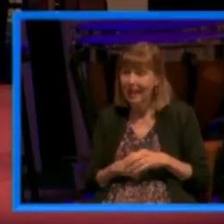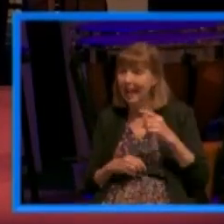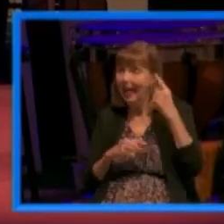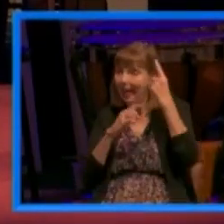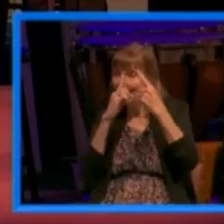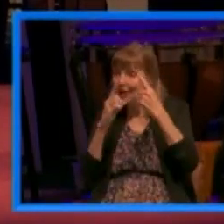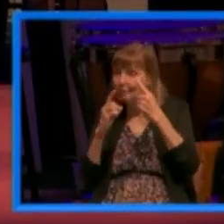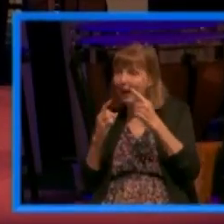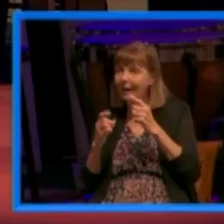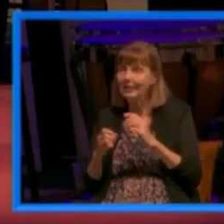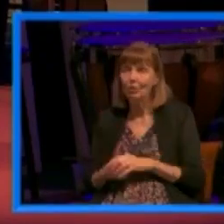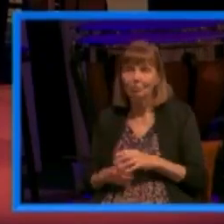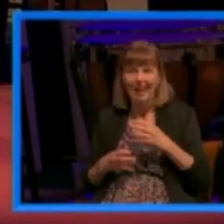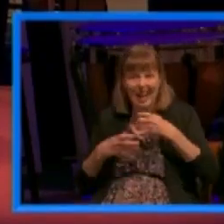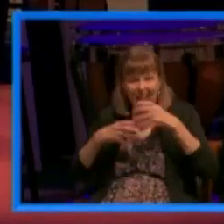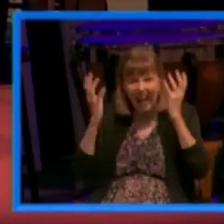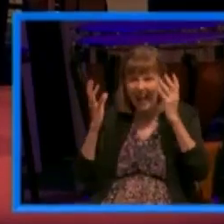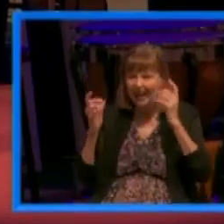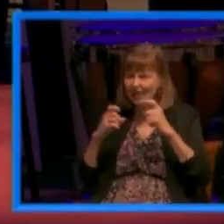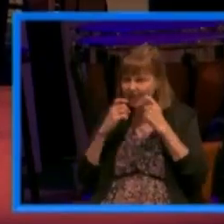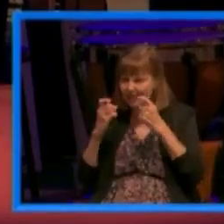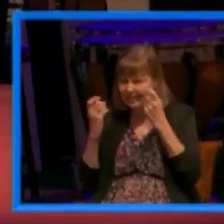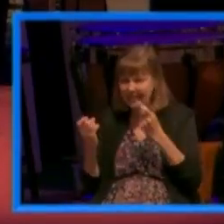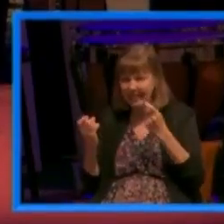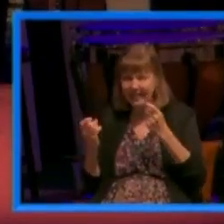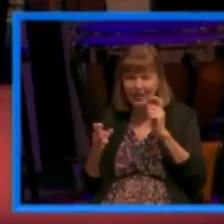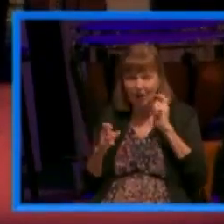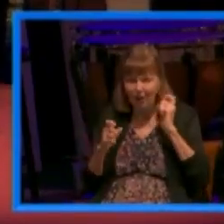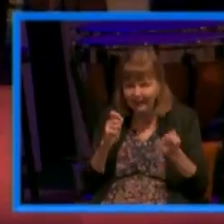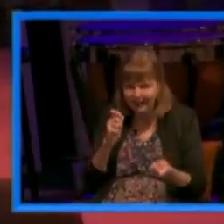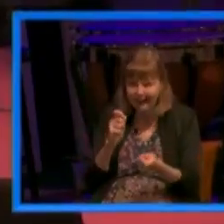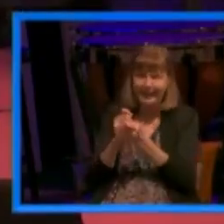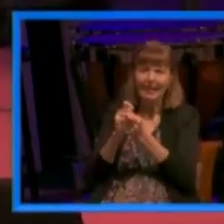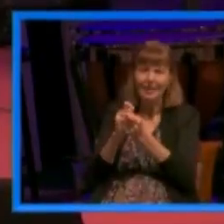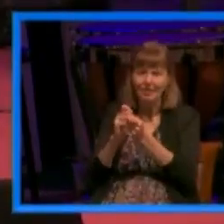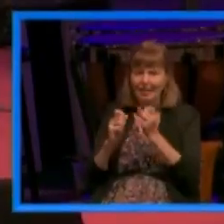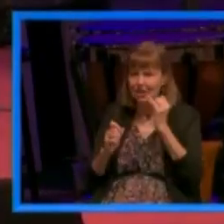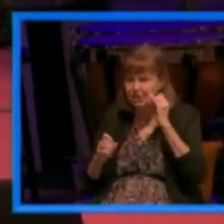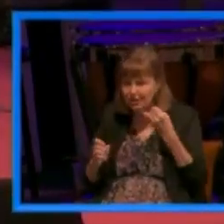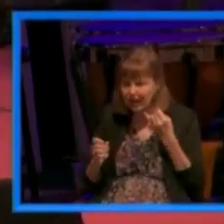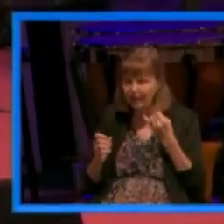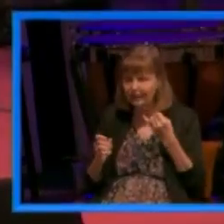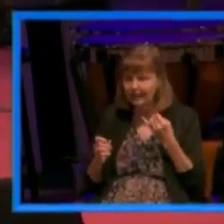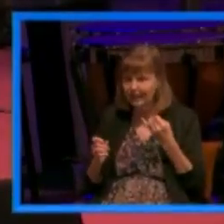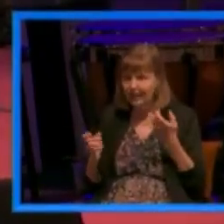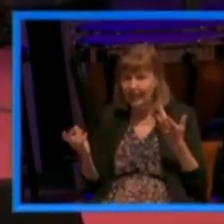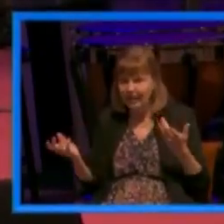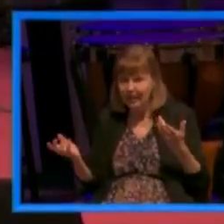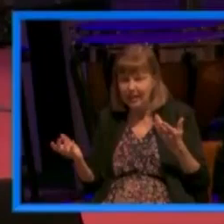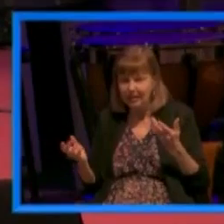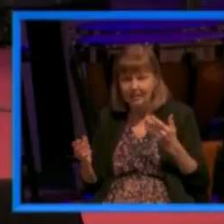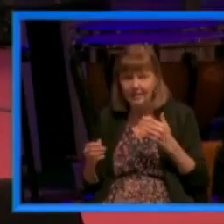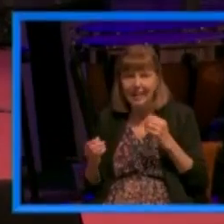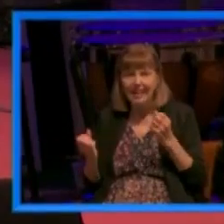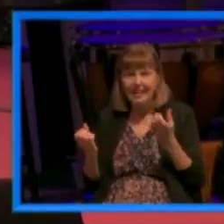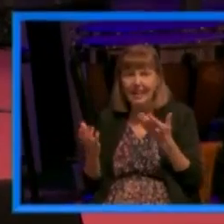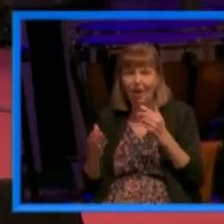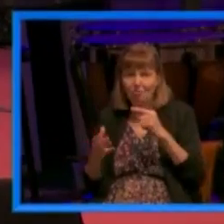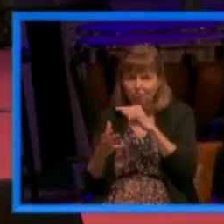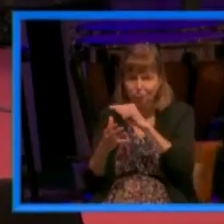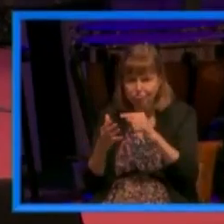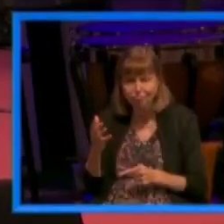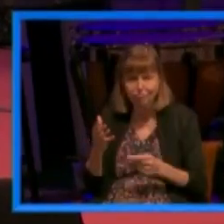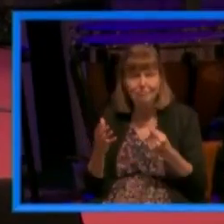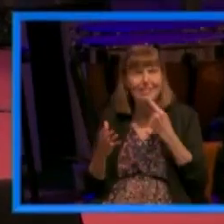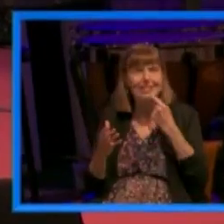even. Think about the sin of having retribution or jealousy. All that is telling God, the sin of covetousness. All it is telling God, I've heard what